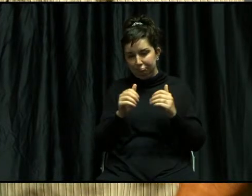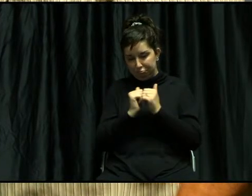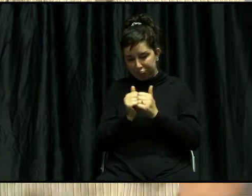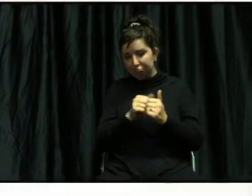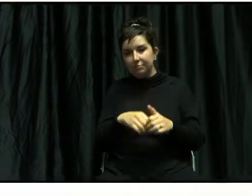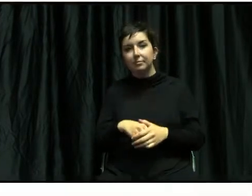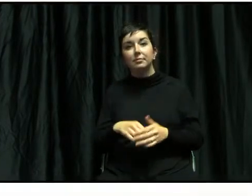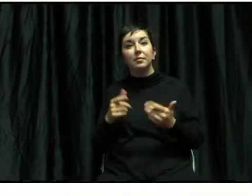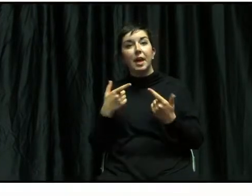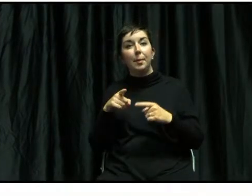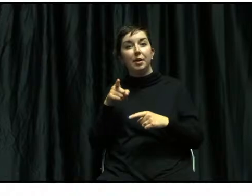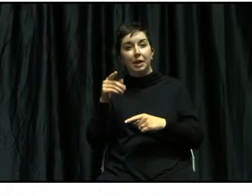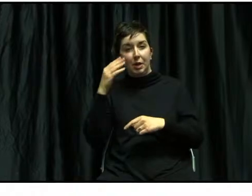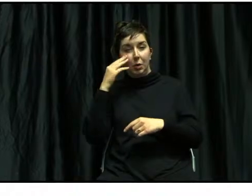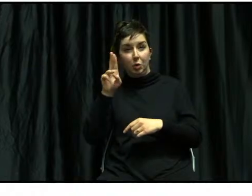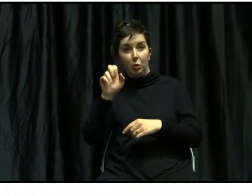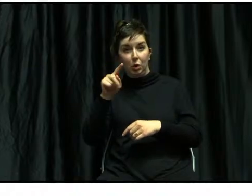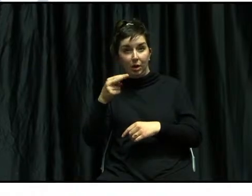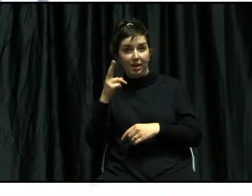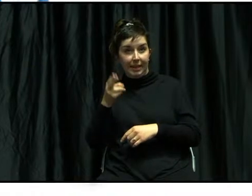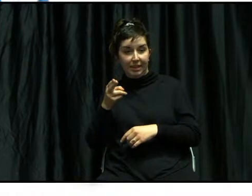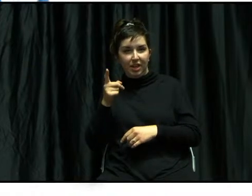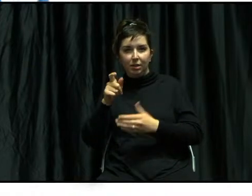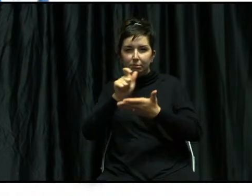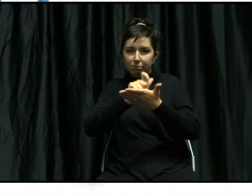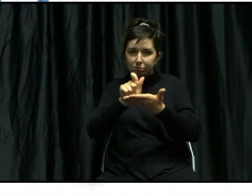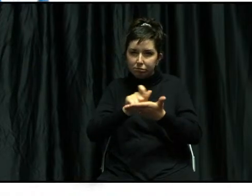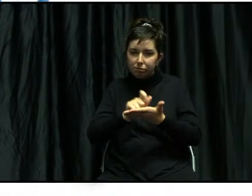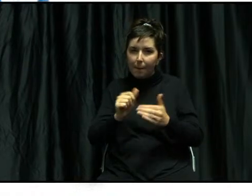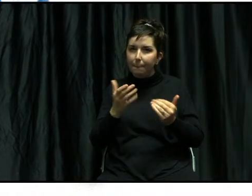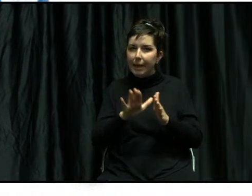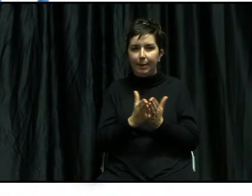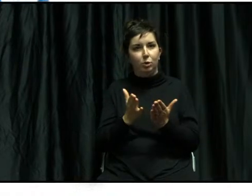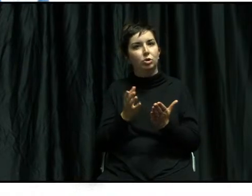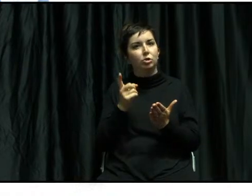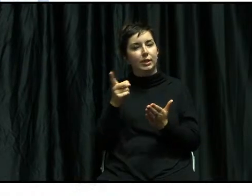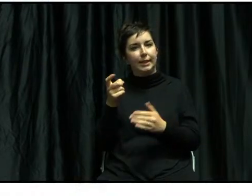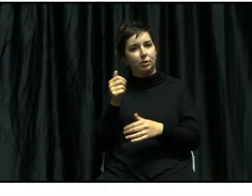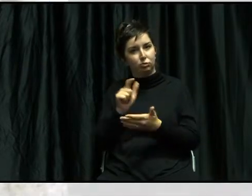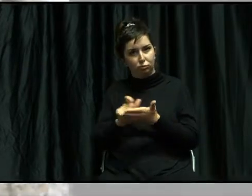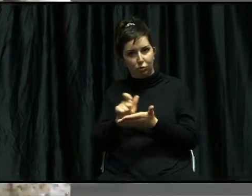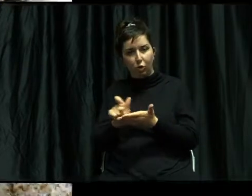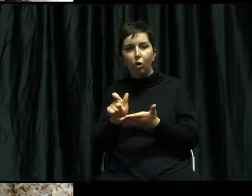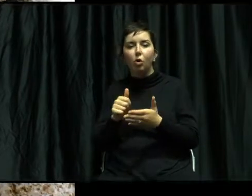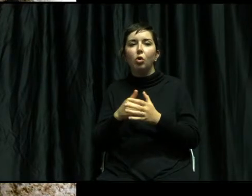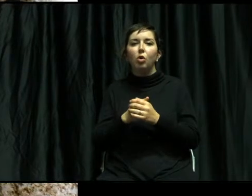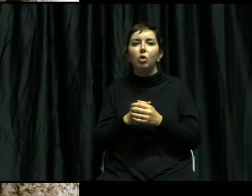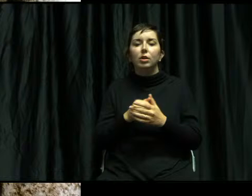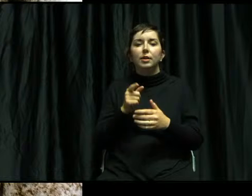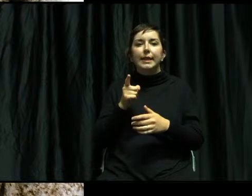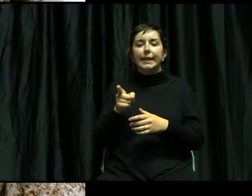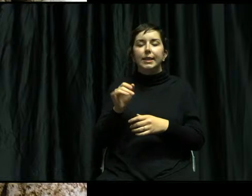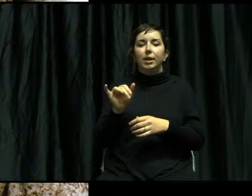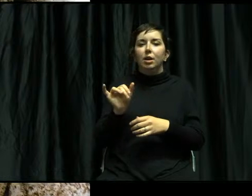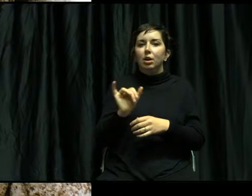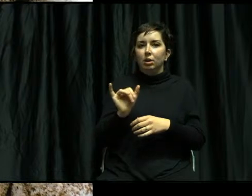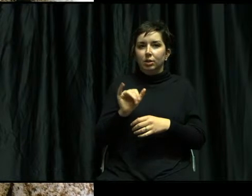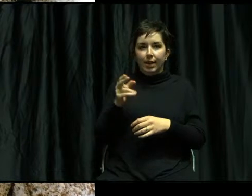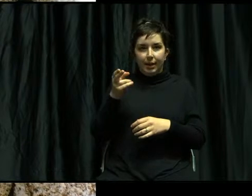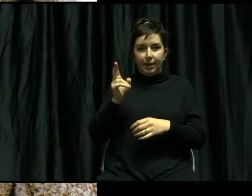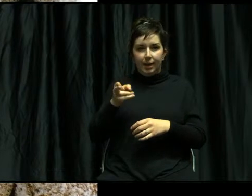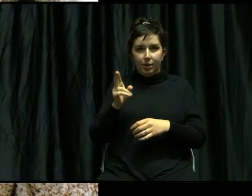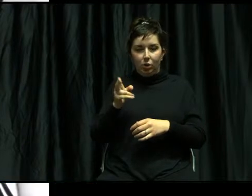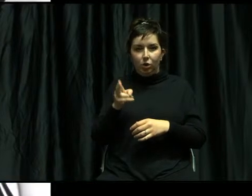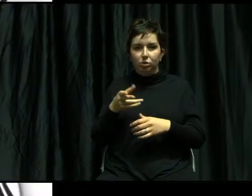history, Dr. Sessions is a prolific writer, authoring several books and serving as a historical consultant on documentaries